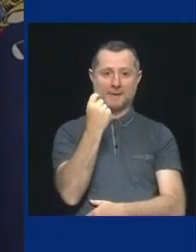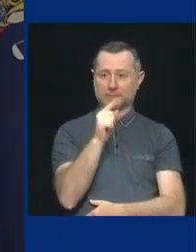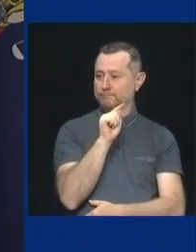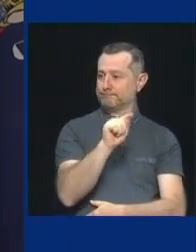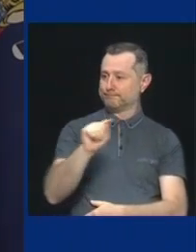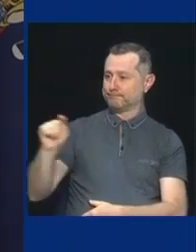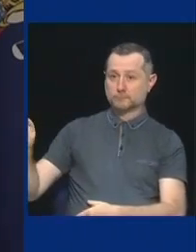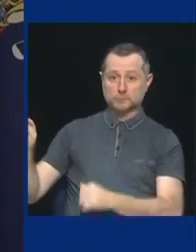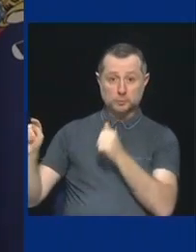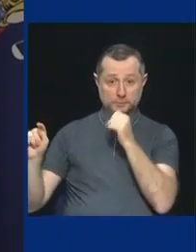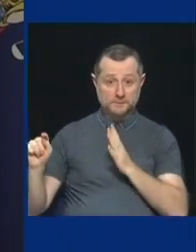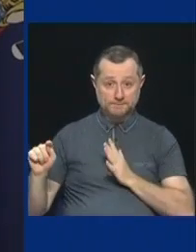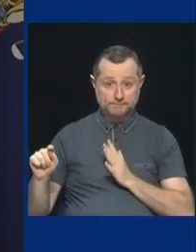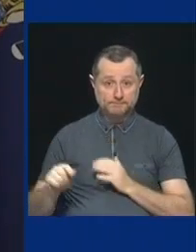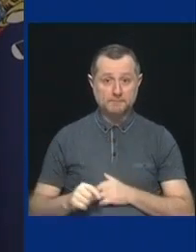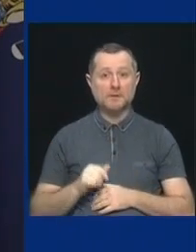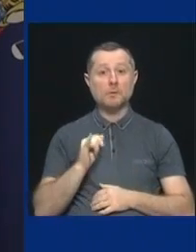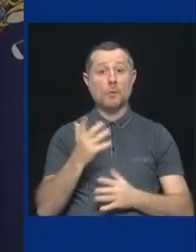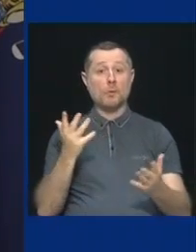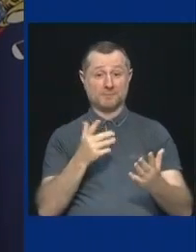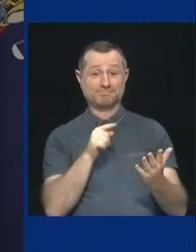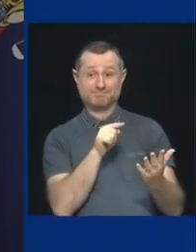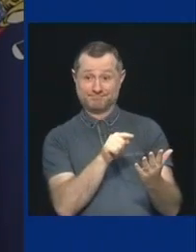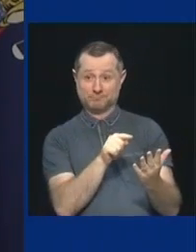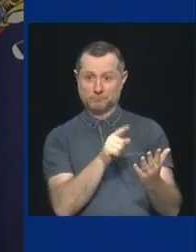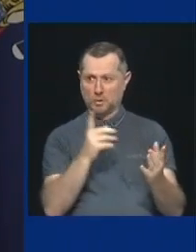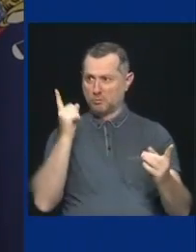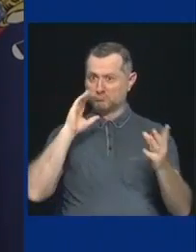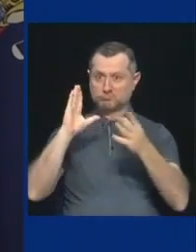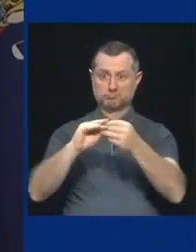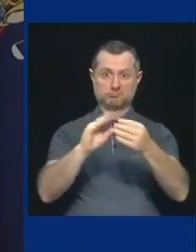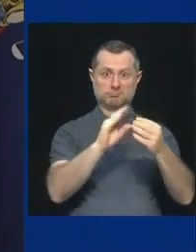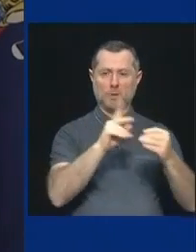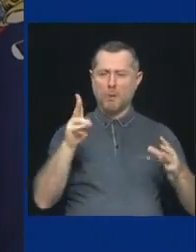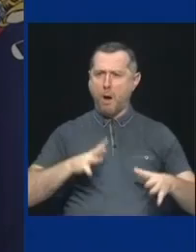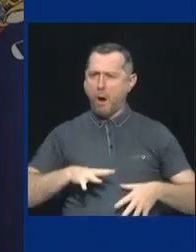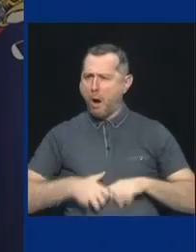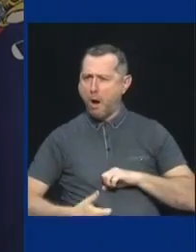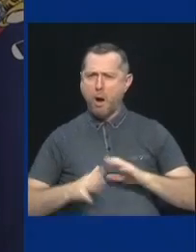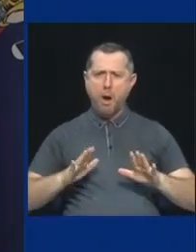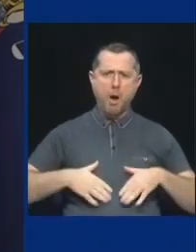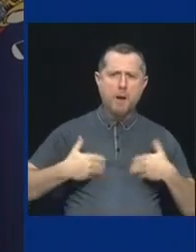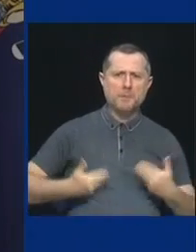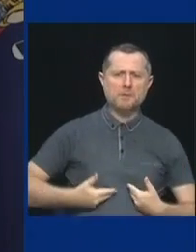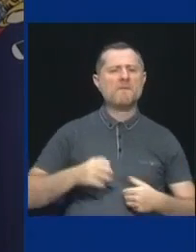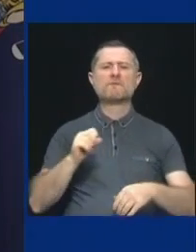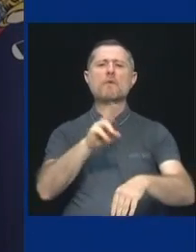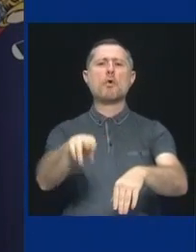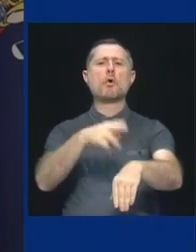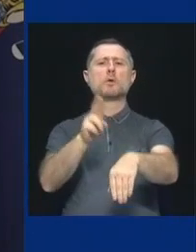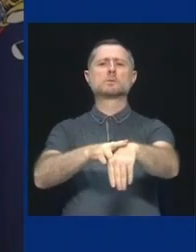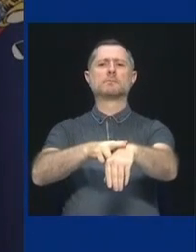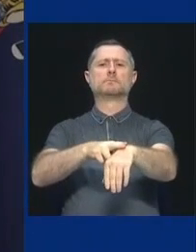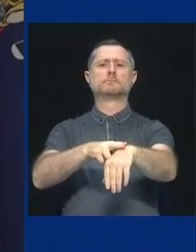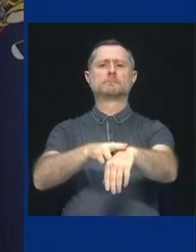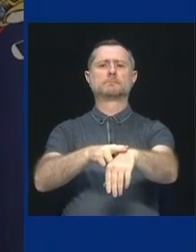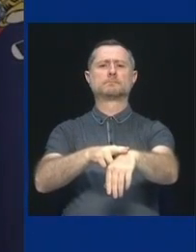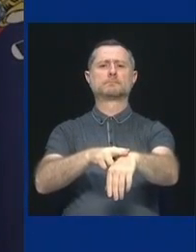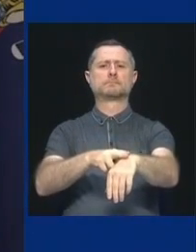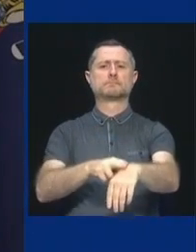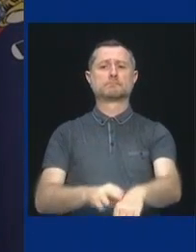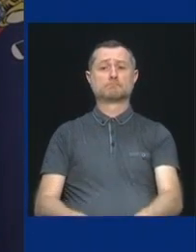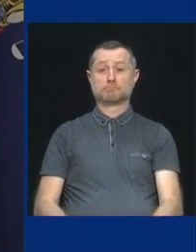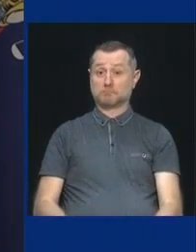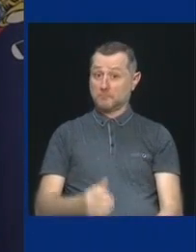look at her and I say, there is an argument where he could win. And then my wife walks away very mad because it kind of makes sense. What Andrew Cuomo is